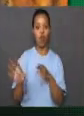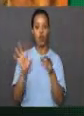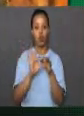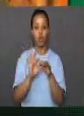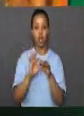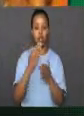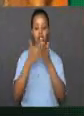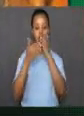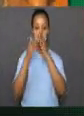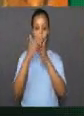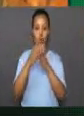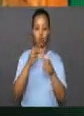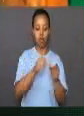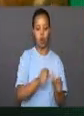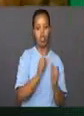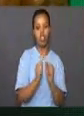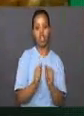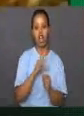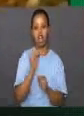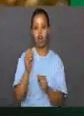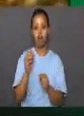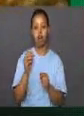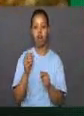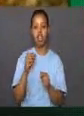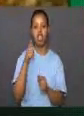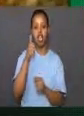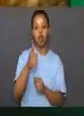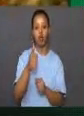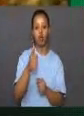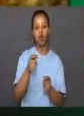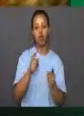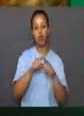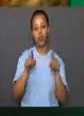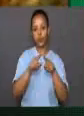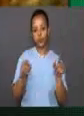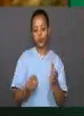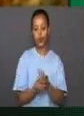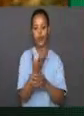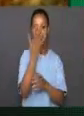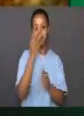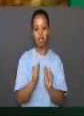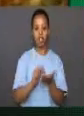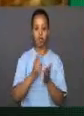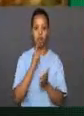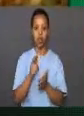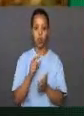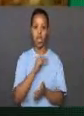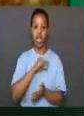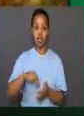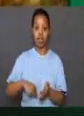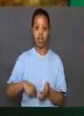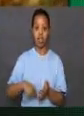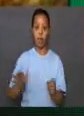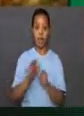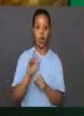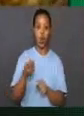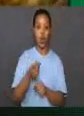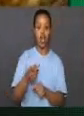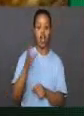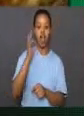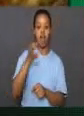structure and development of the nest. If the queen does not produce enough